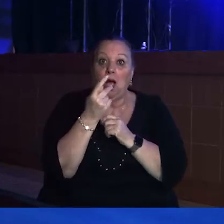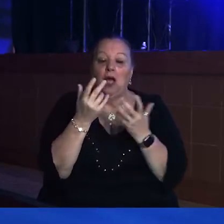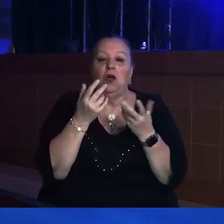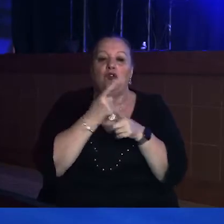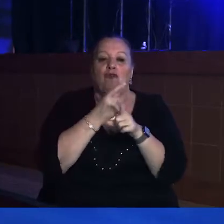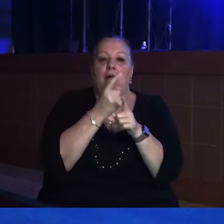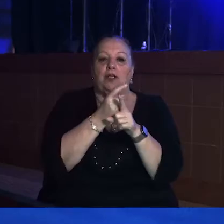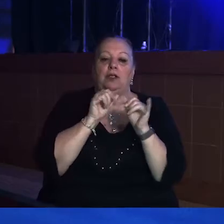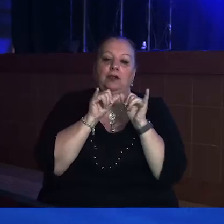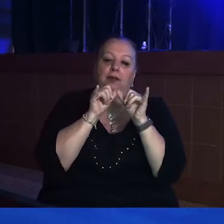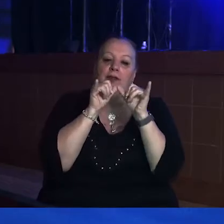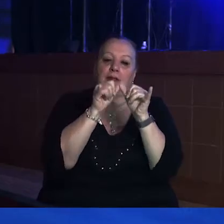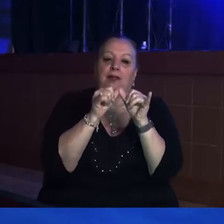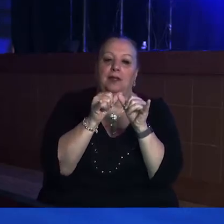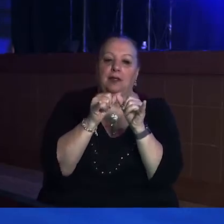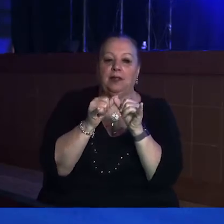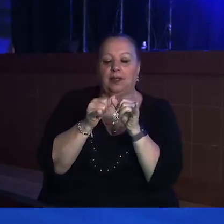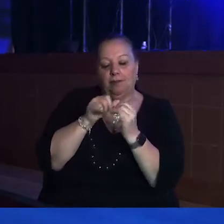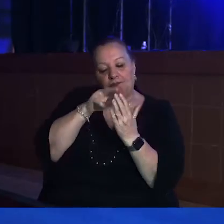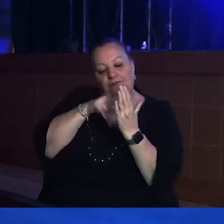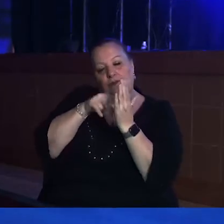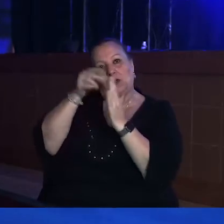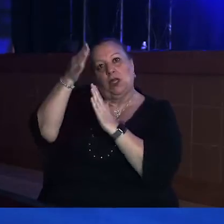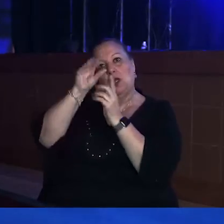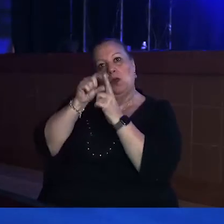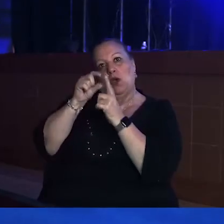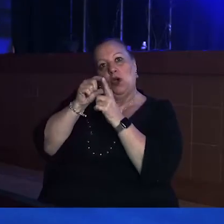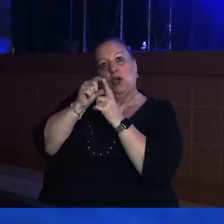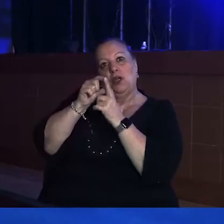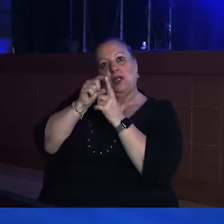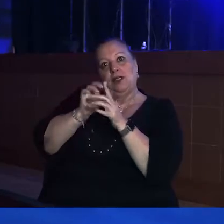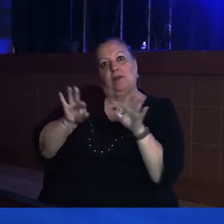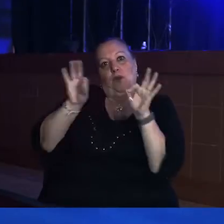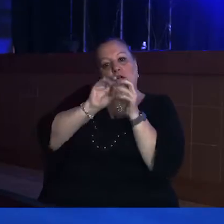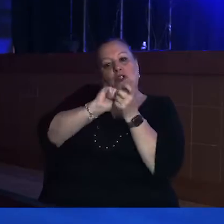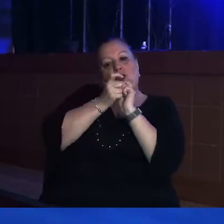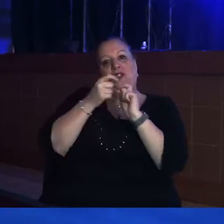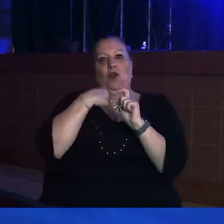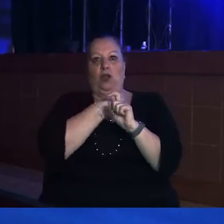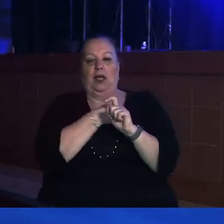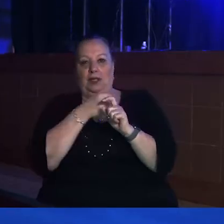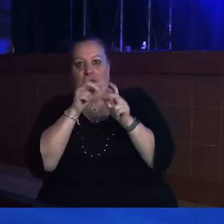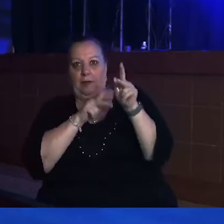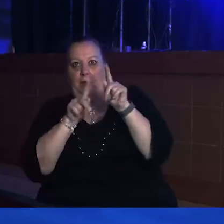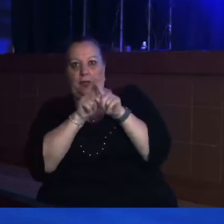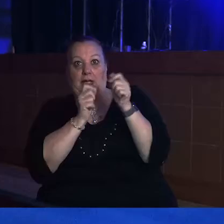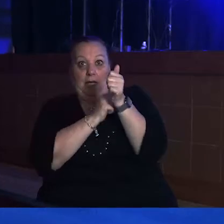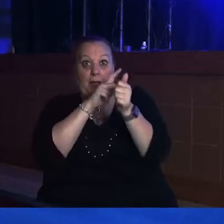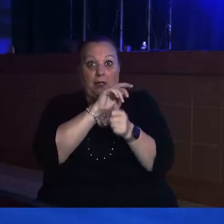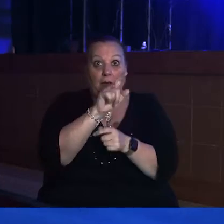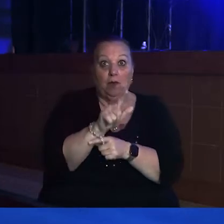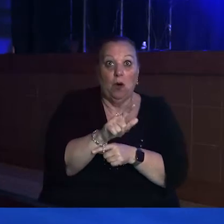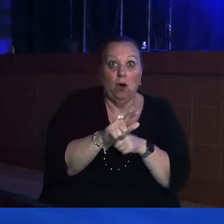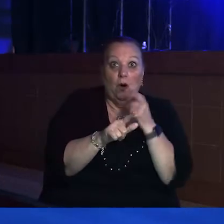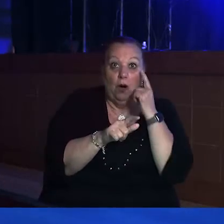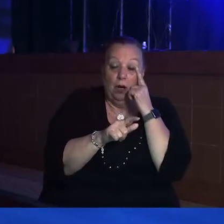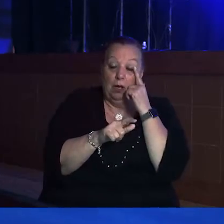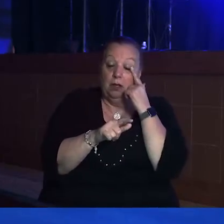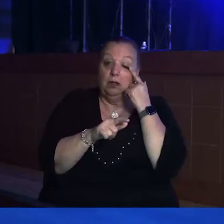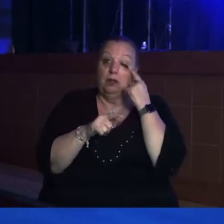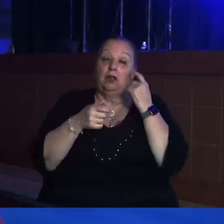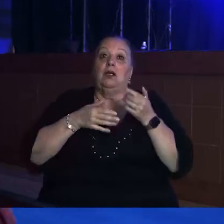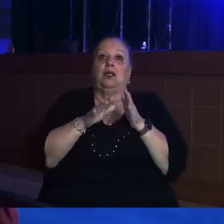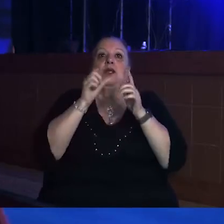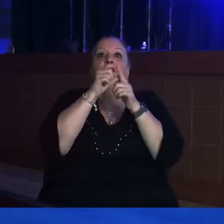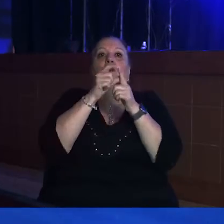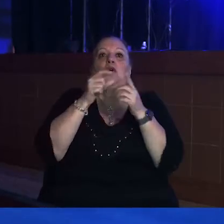feed our minds, it matters, it transforms us. It's why guys like the Apostle Paul said, let the word of Christ dwell in